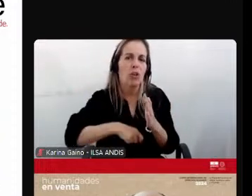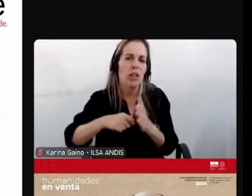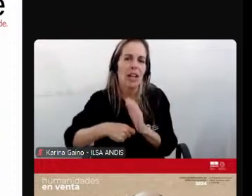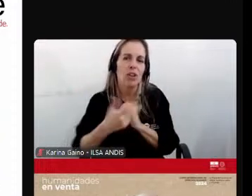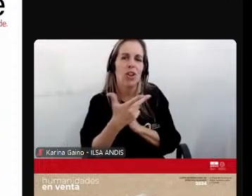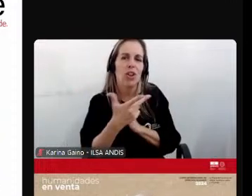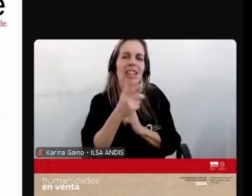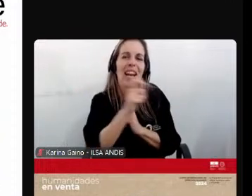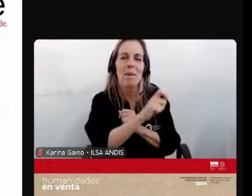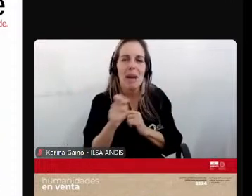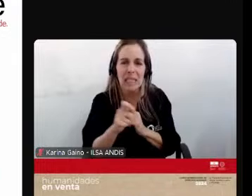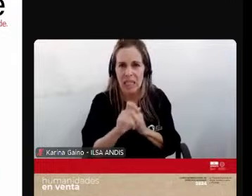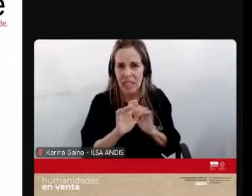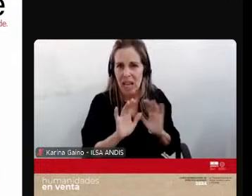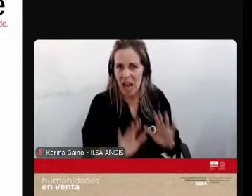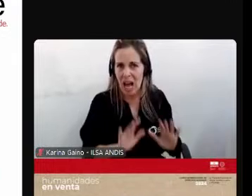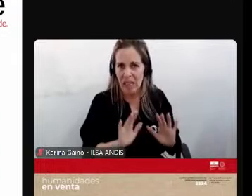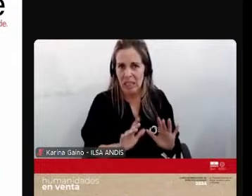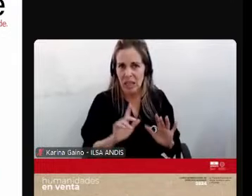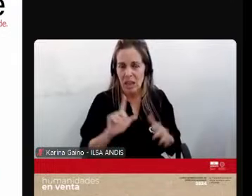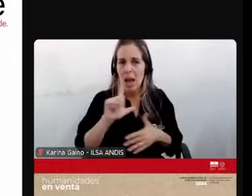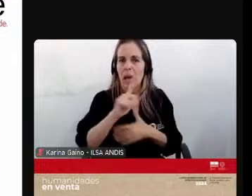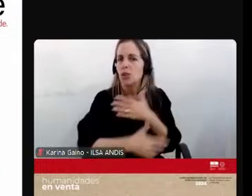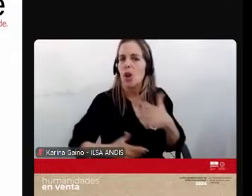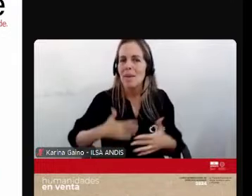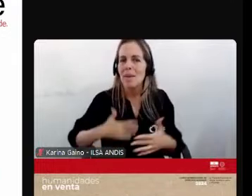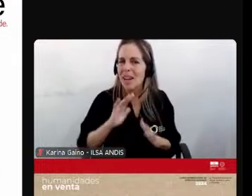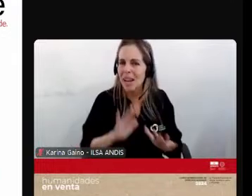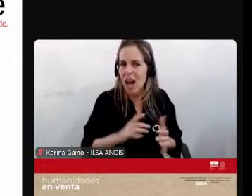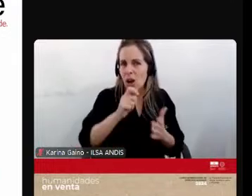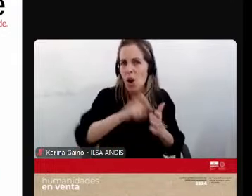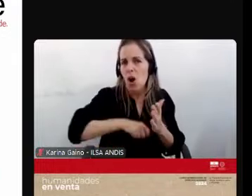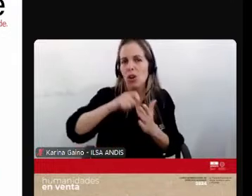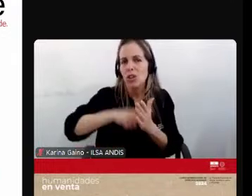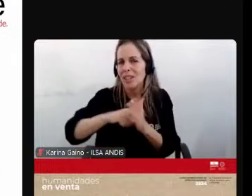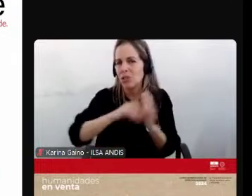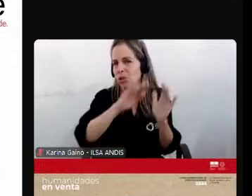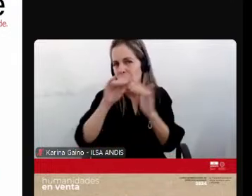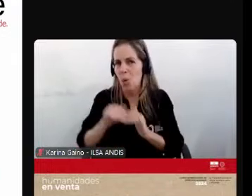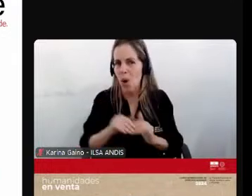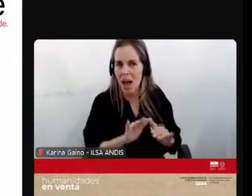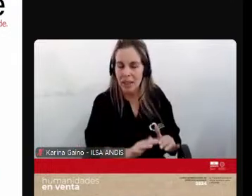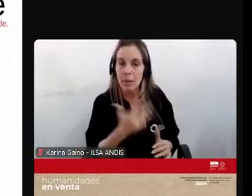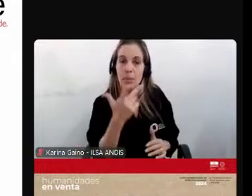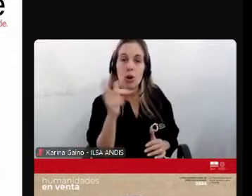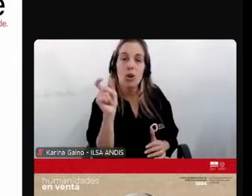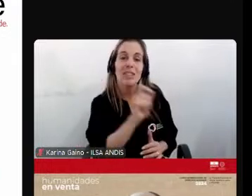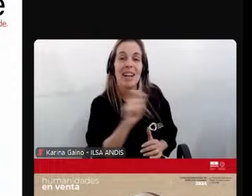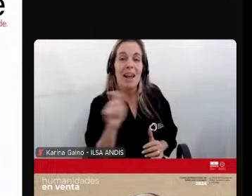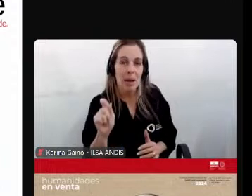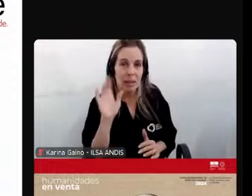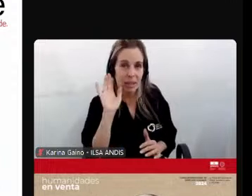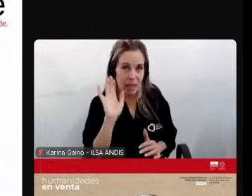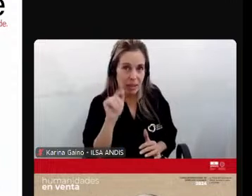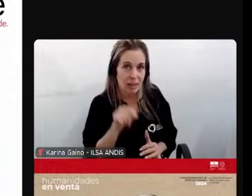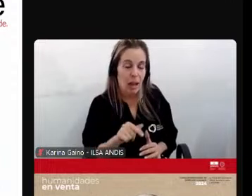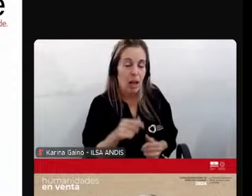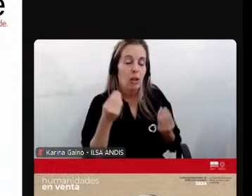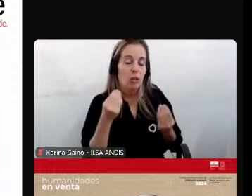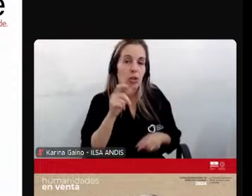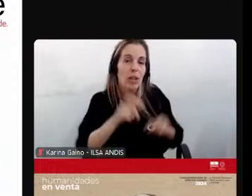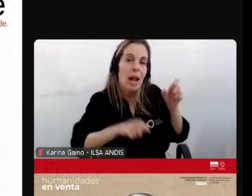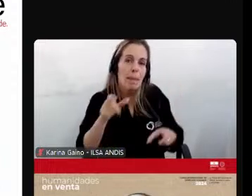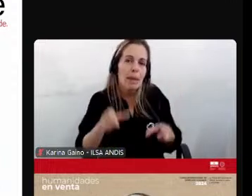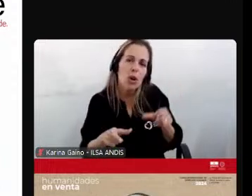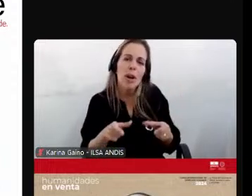workers are through coercion, forced to work out the duration of their contracts. We also see work with no or limited freedom to